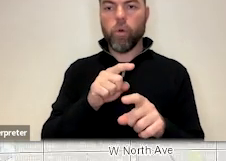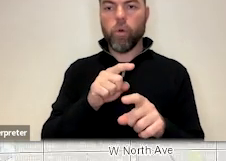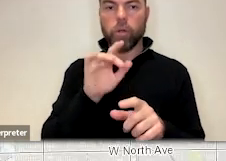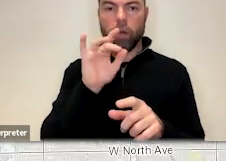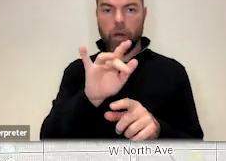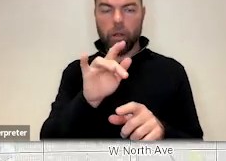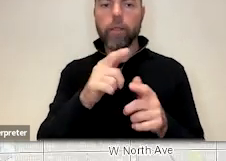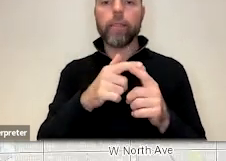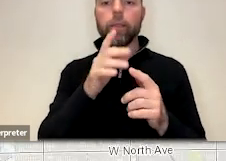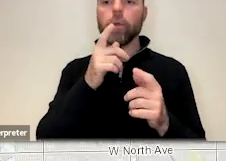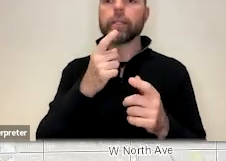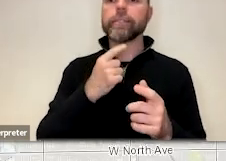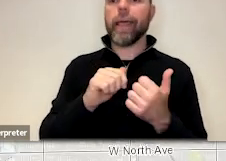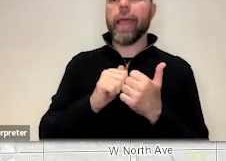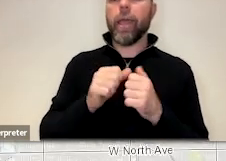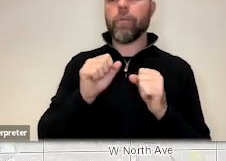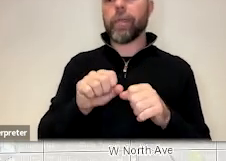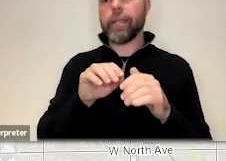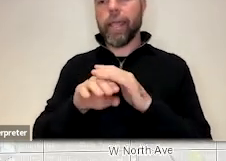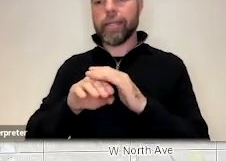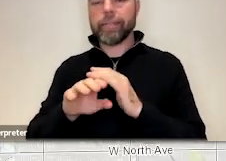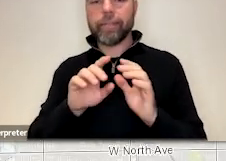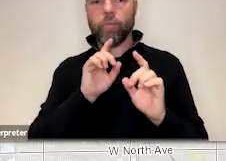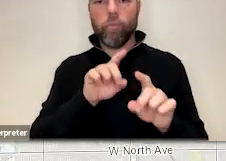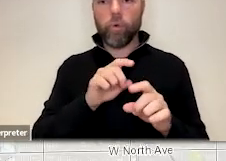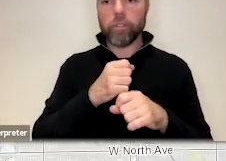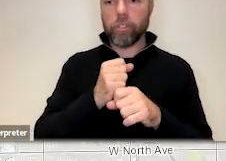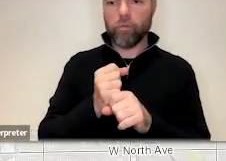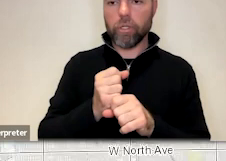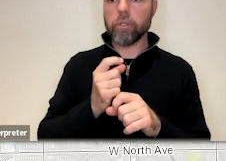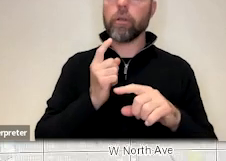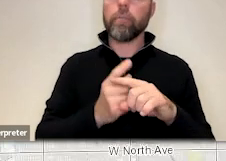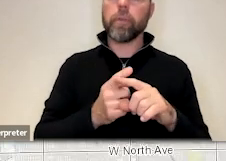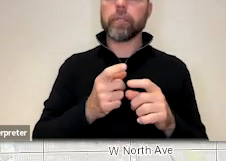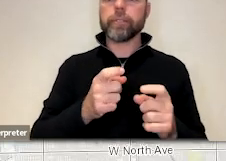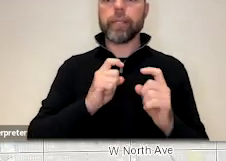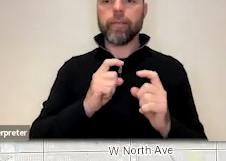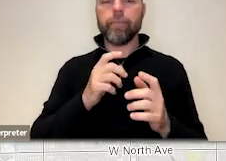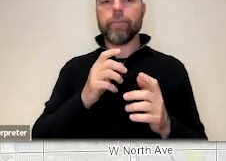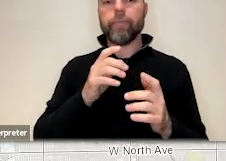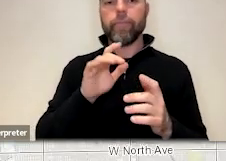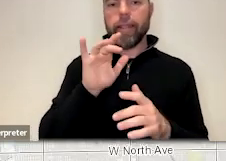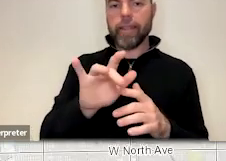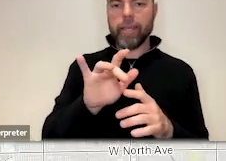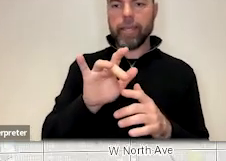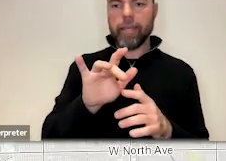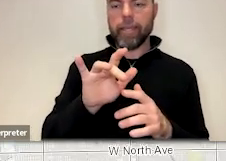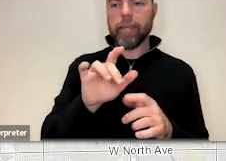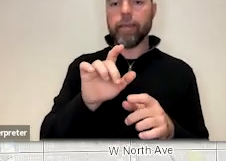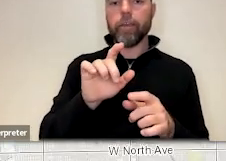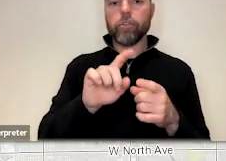how we can access the report generation, as well as give us a hot link to our